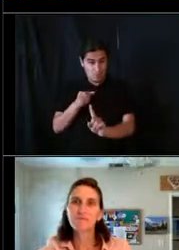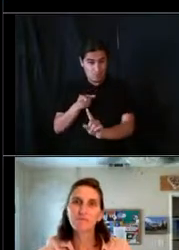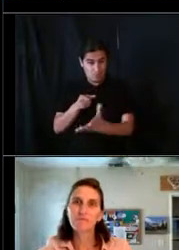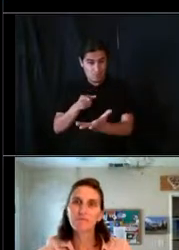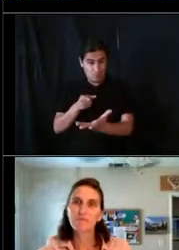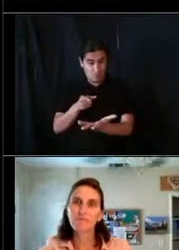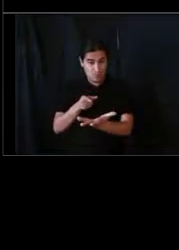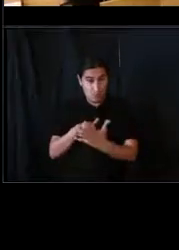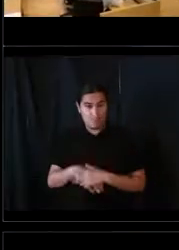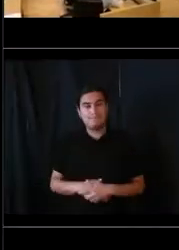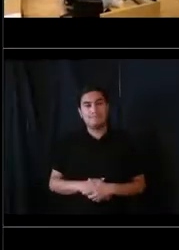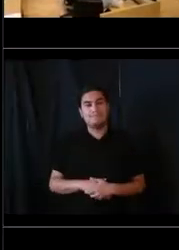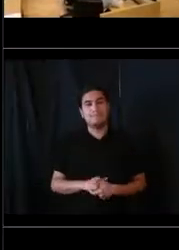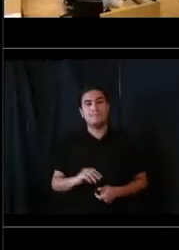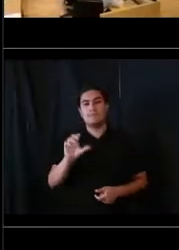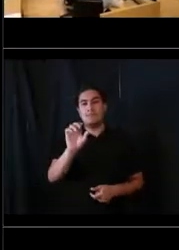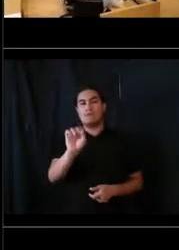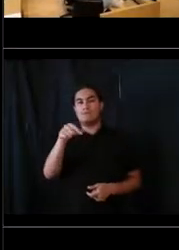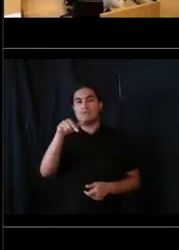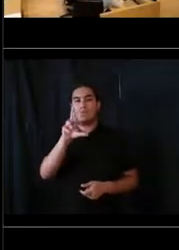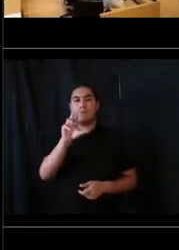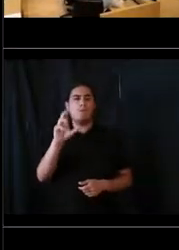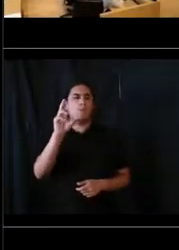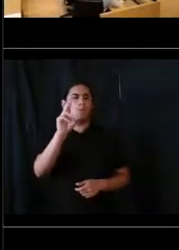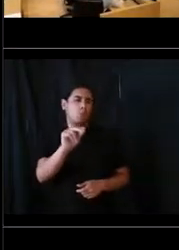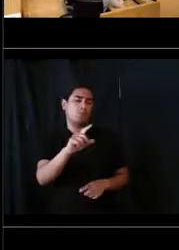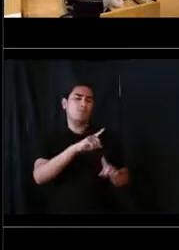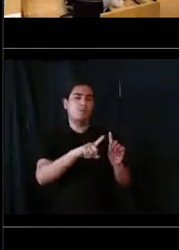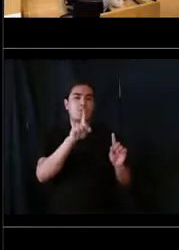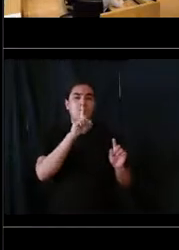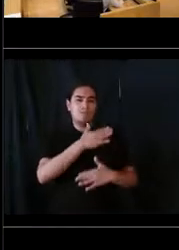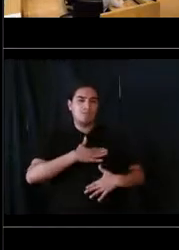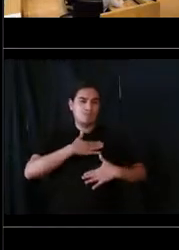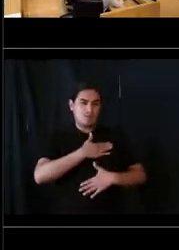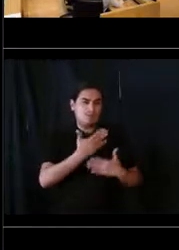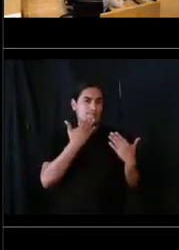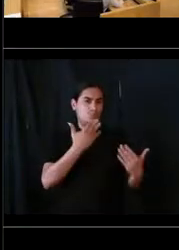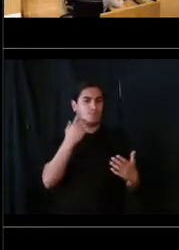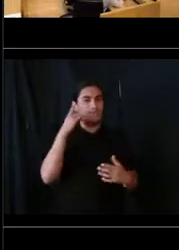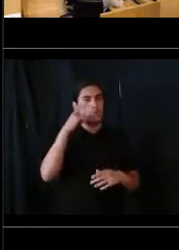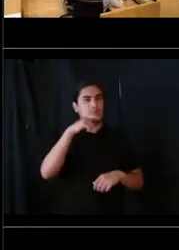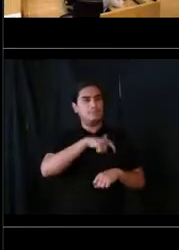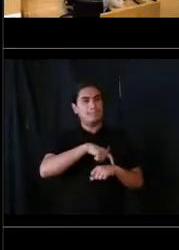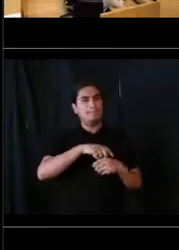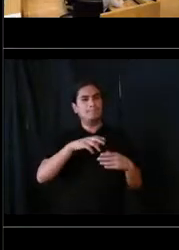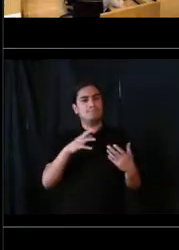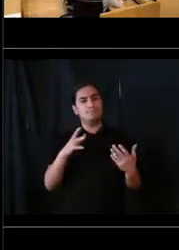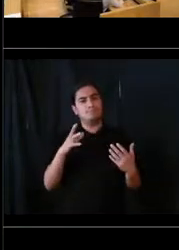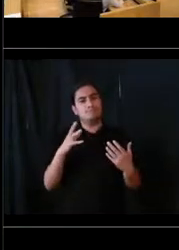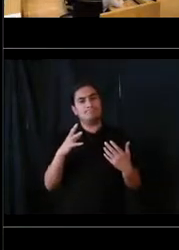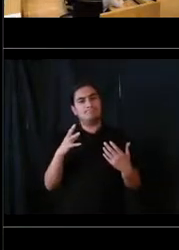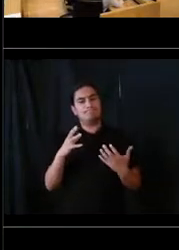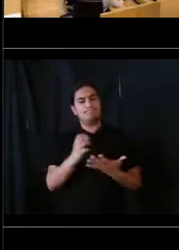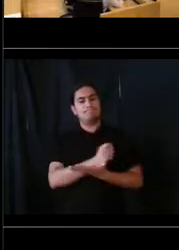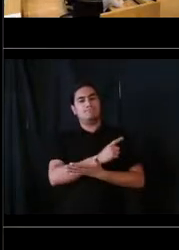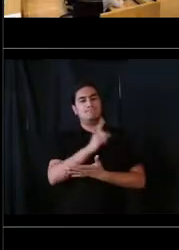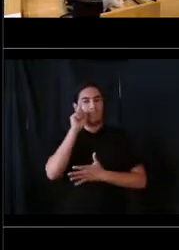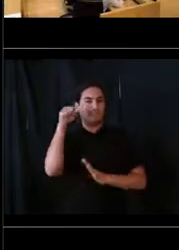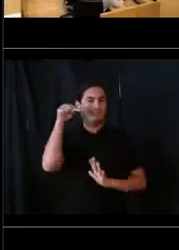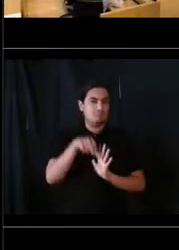no but i just really appreciate you know taking this time to dive deep into what was being shared and we'll have